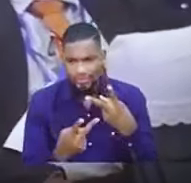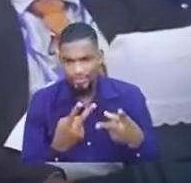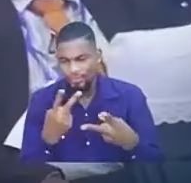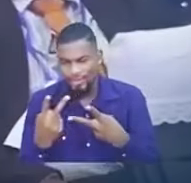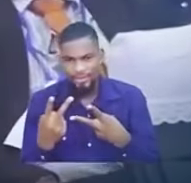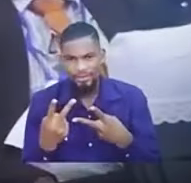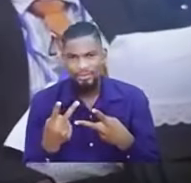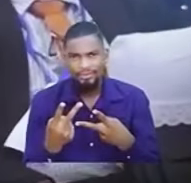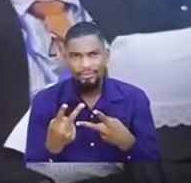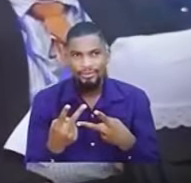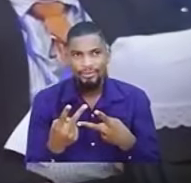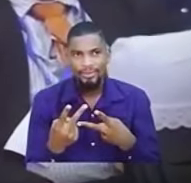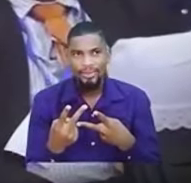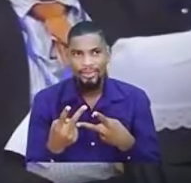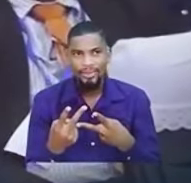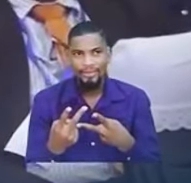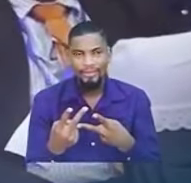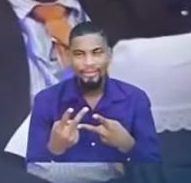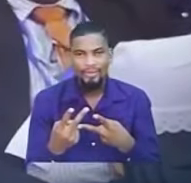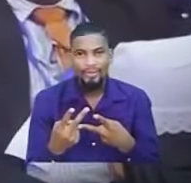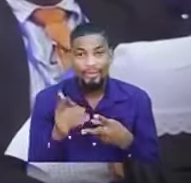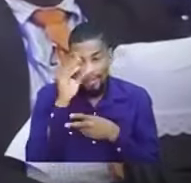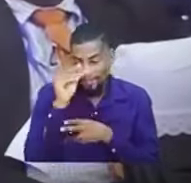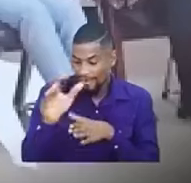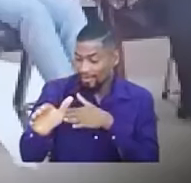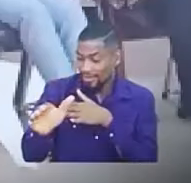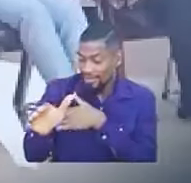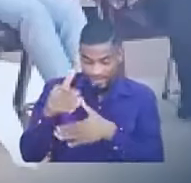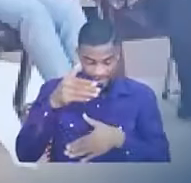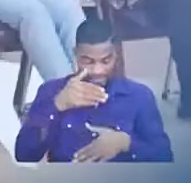When a young man touches you at the wrong place, don't say,